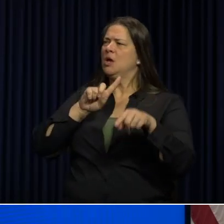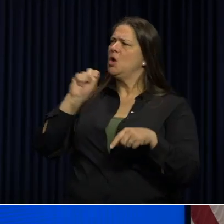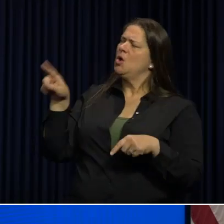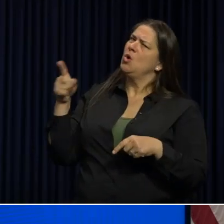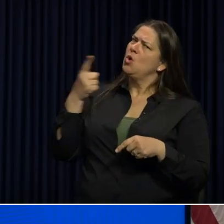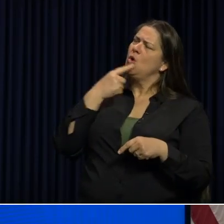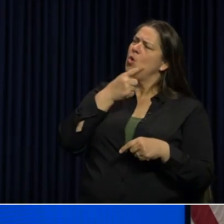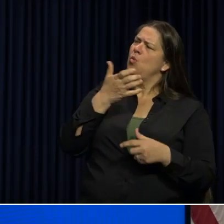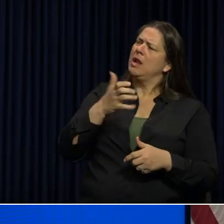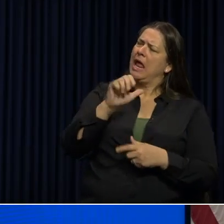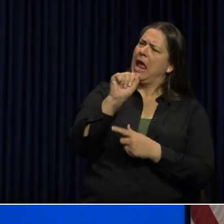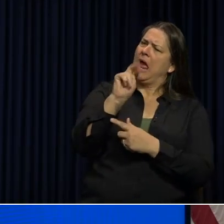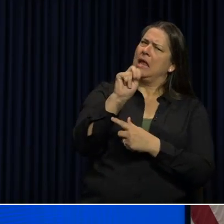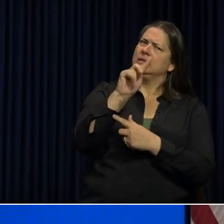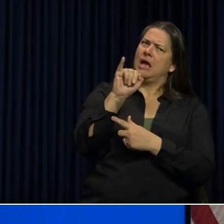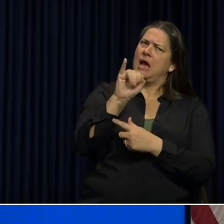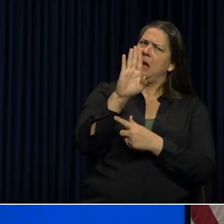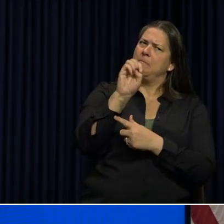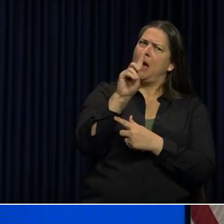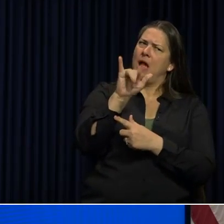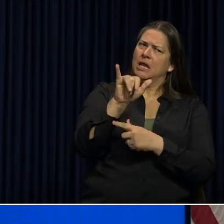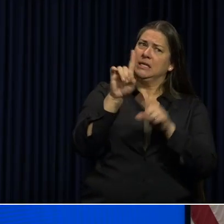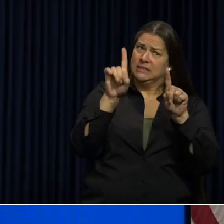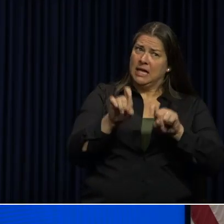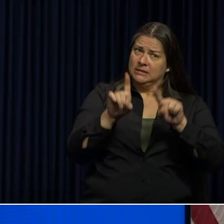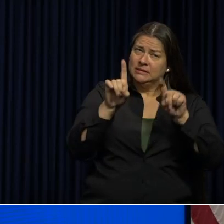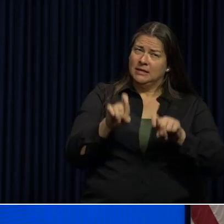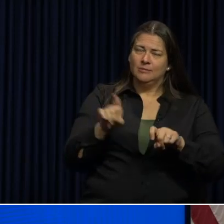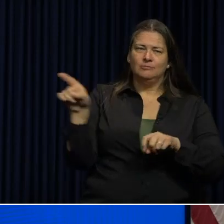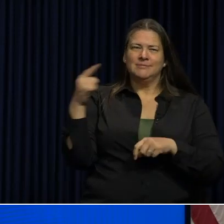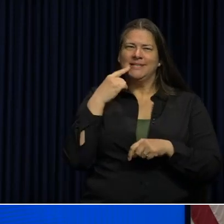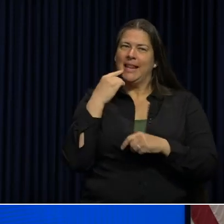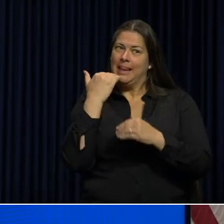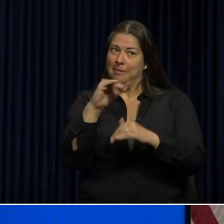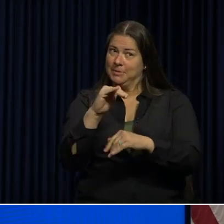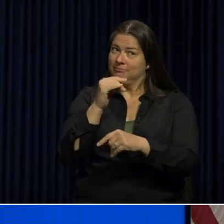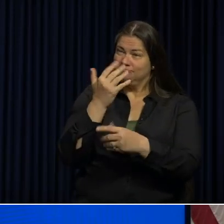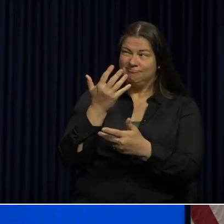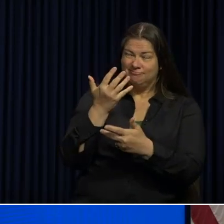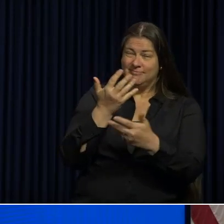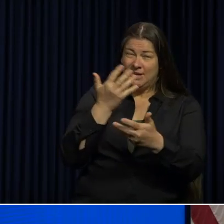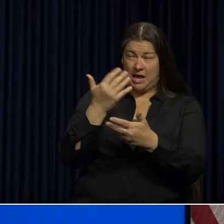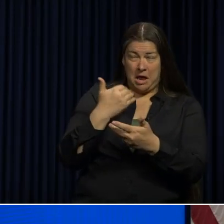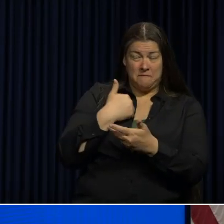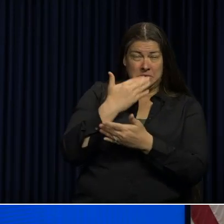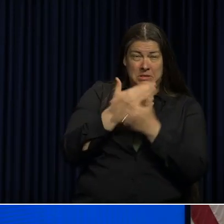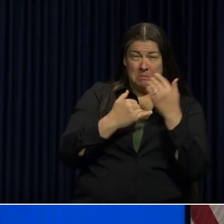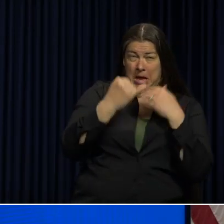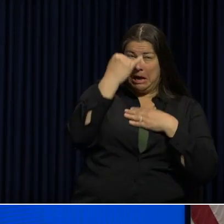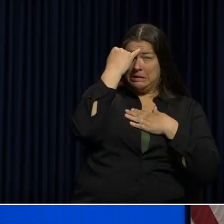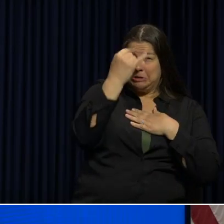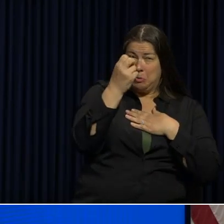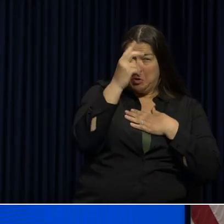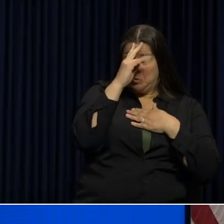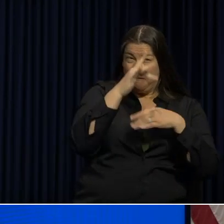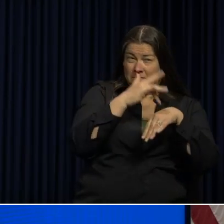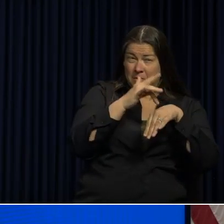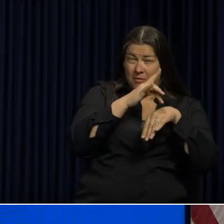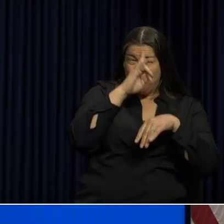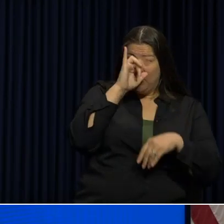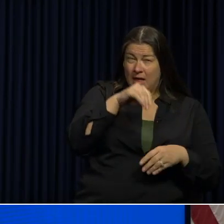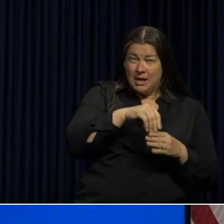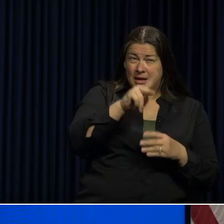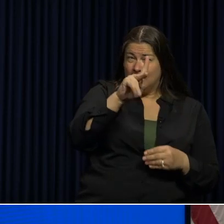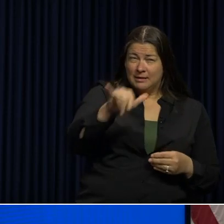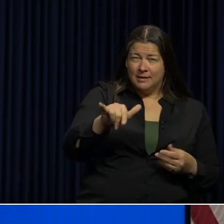course, you said the other day, of course, we're limited. But is there a time frame under when we know they'll be more available in Kentucky?